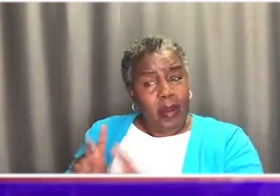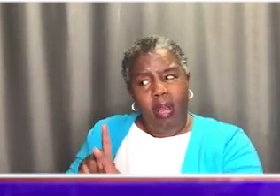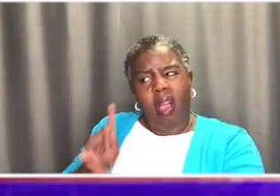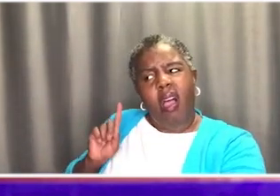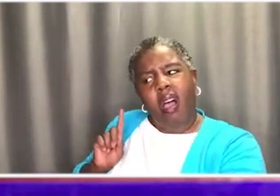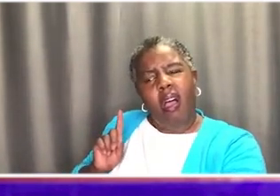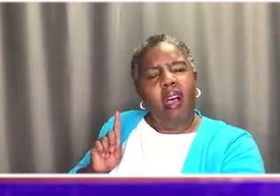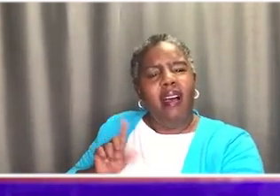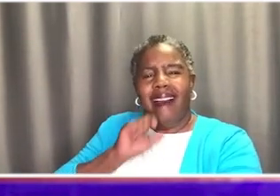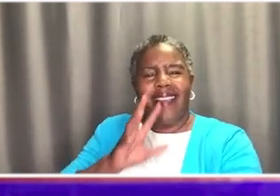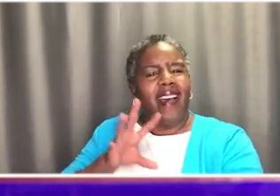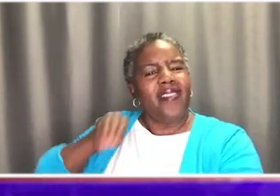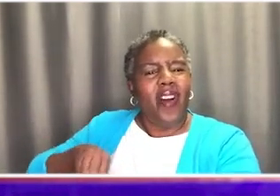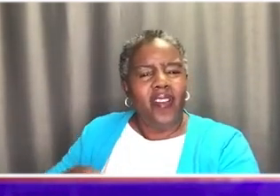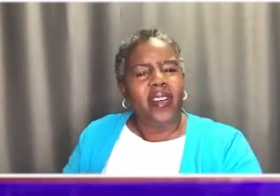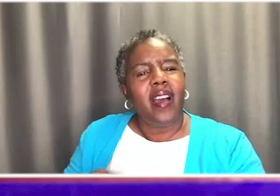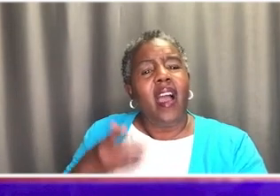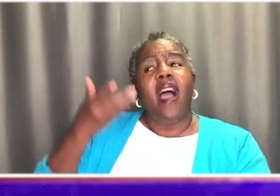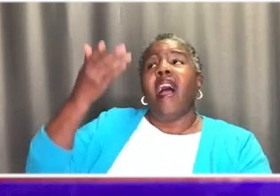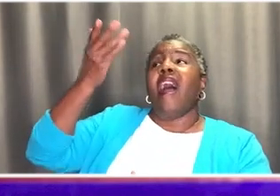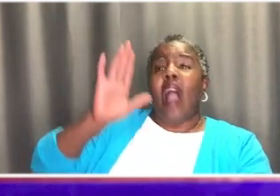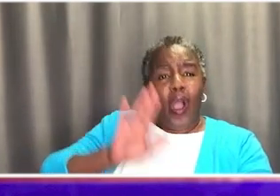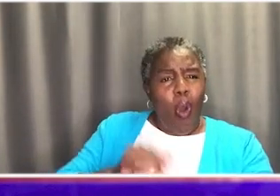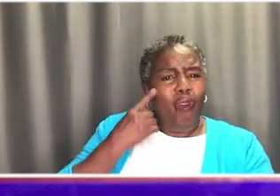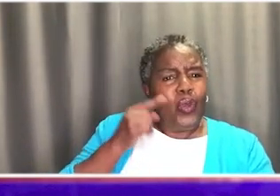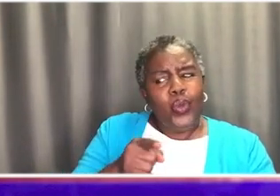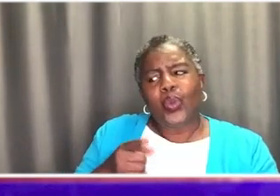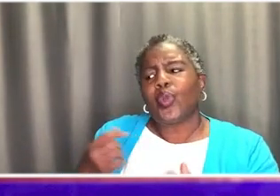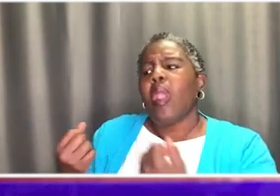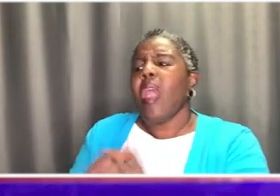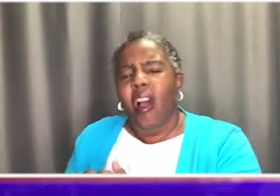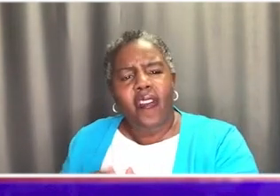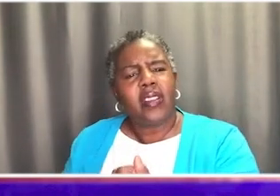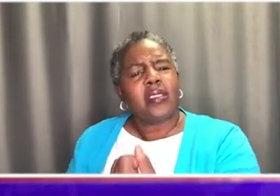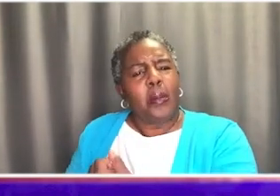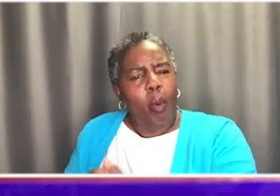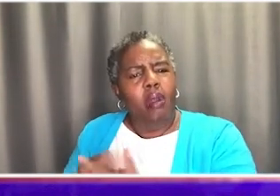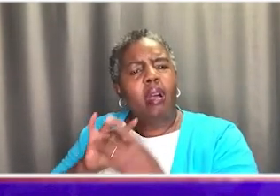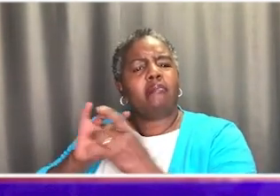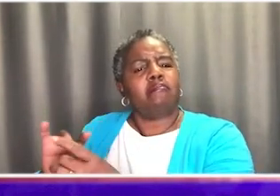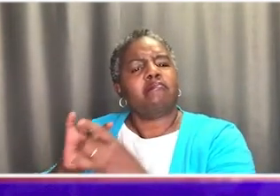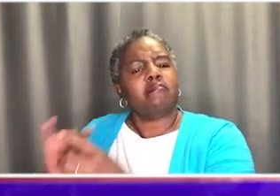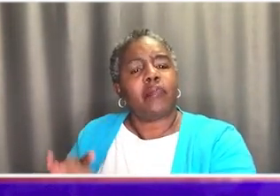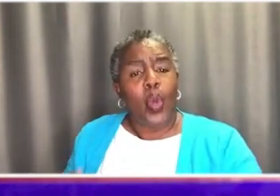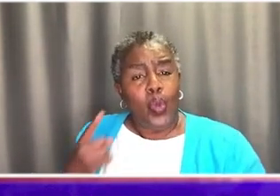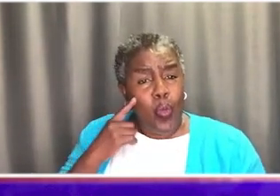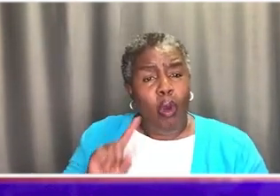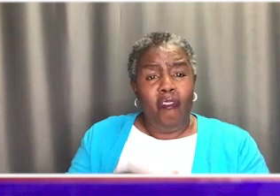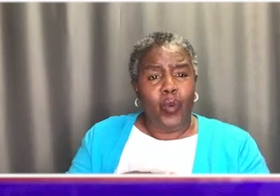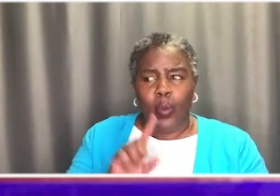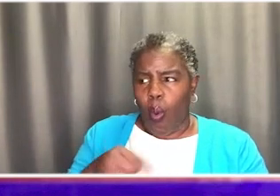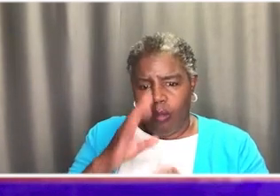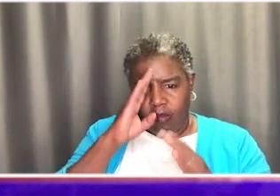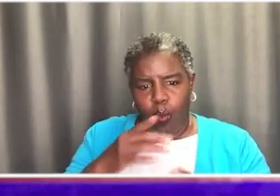to minister to love, to partner with, to advocate on their behalf. You thought it was all about you, and